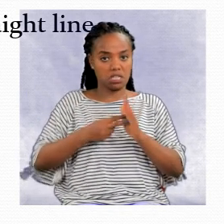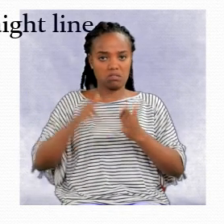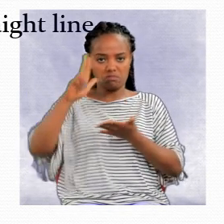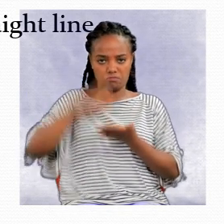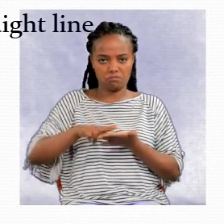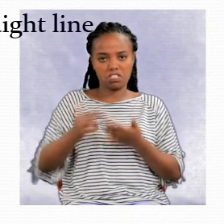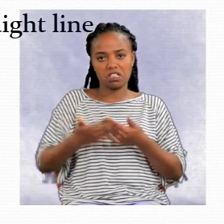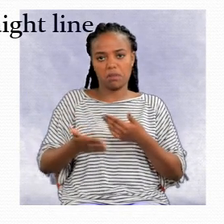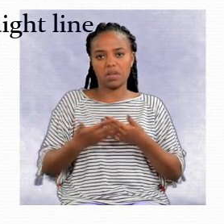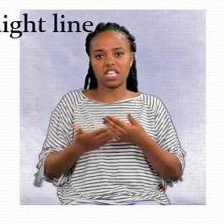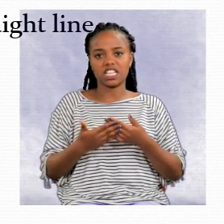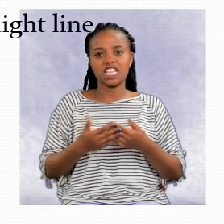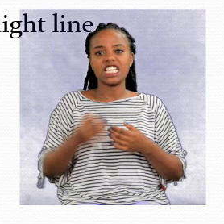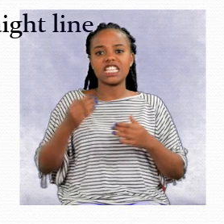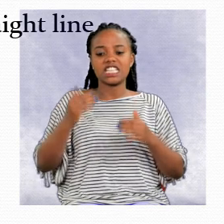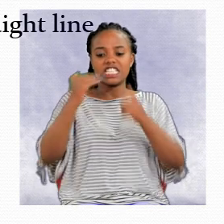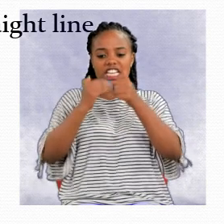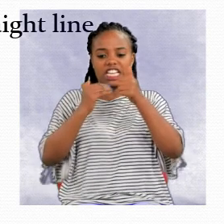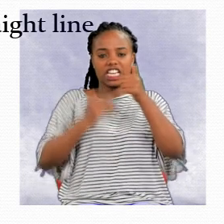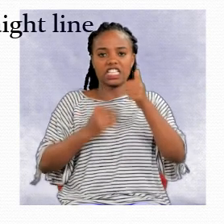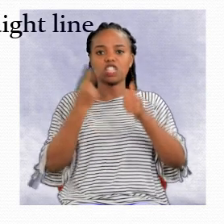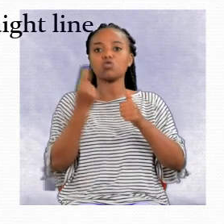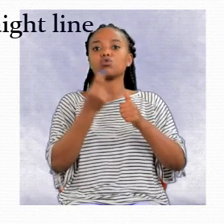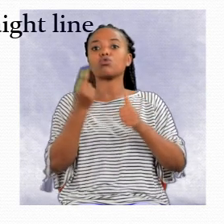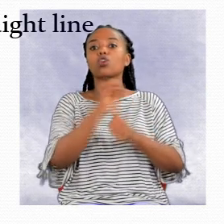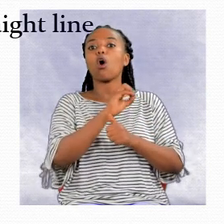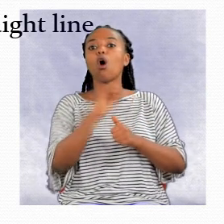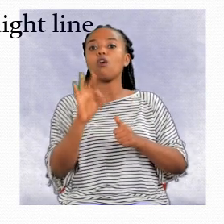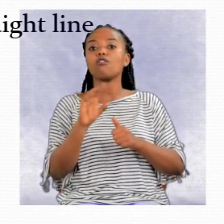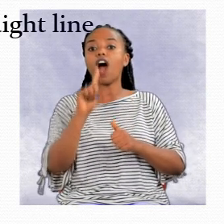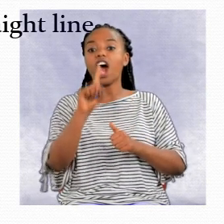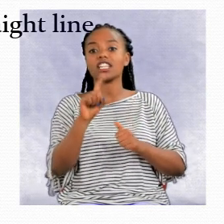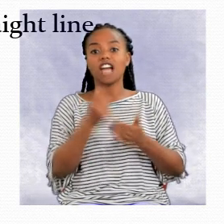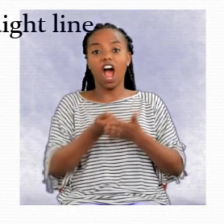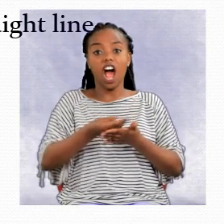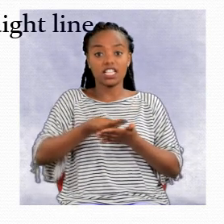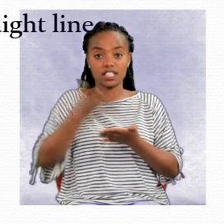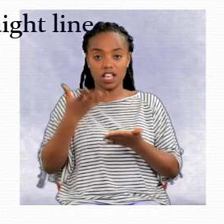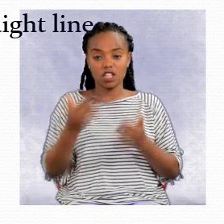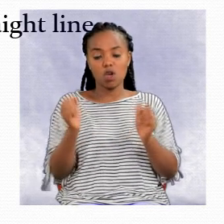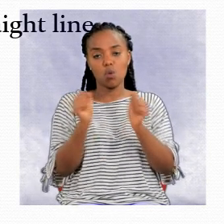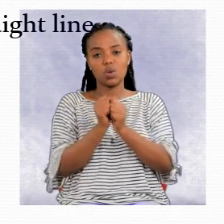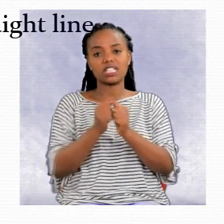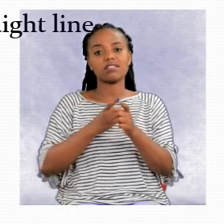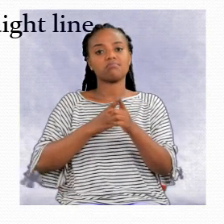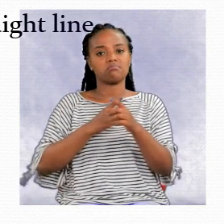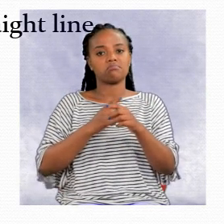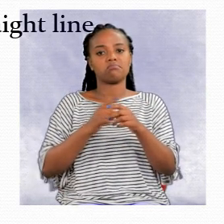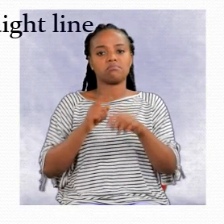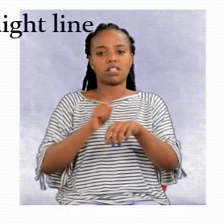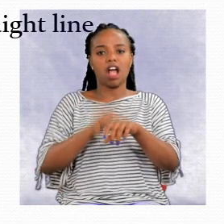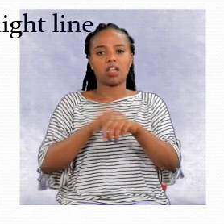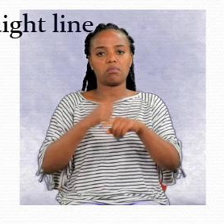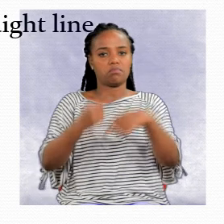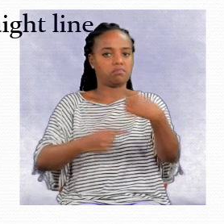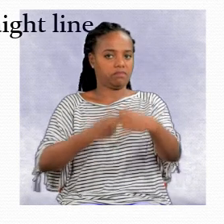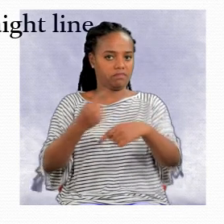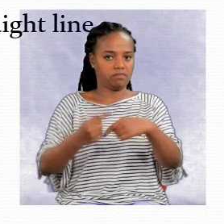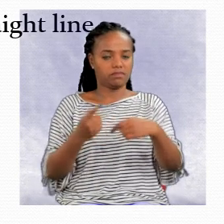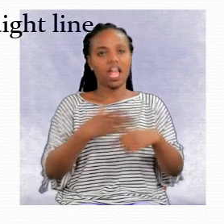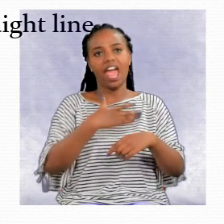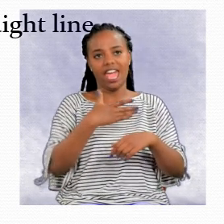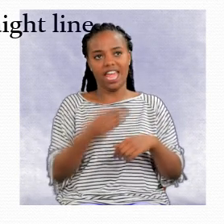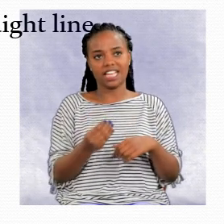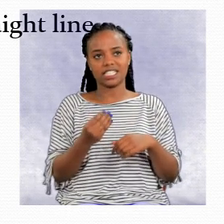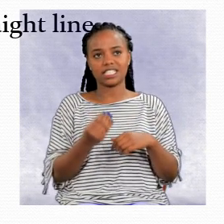is simply it is the decrease in the usefulness of an asset with passage of time.